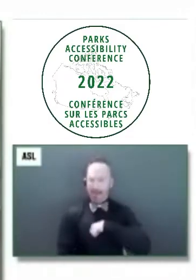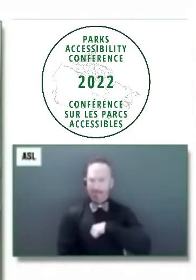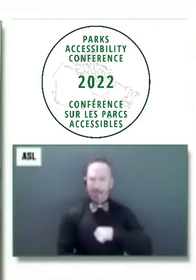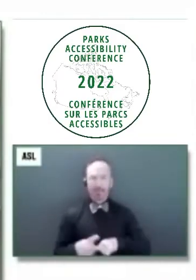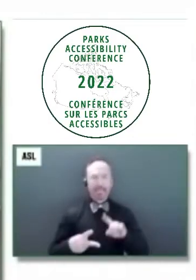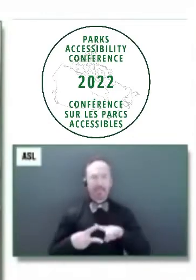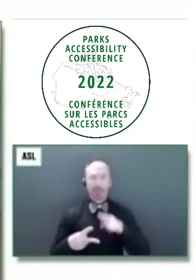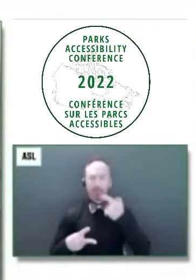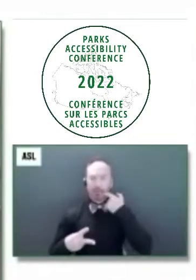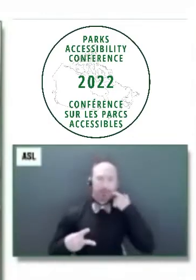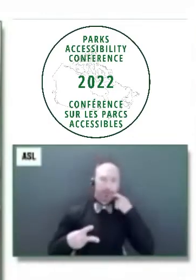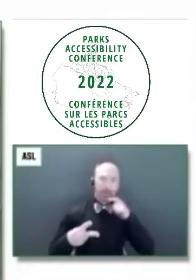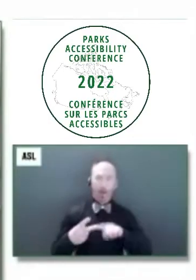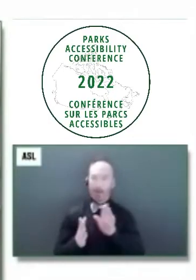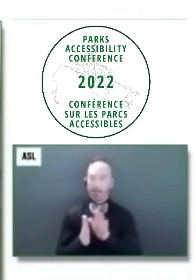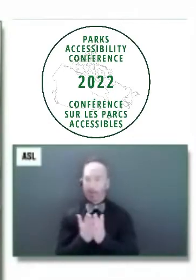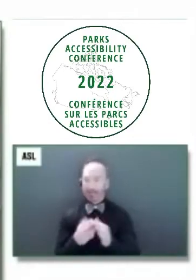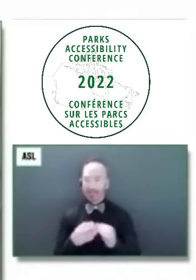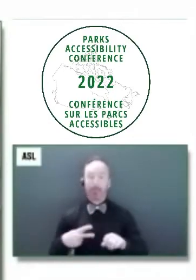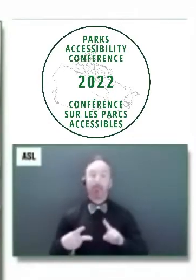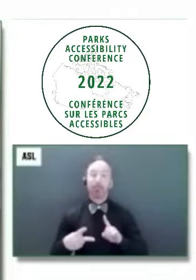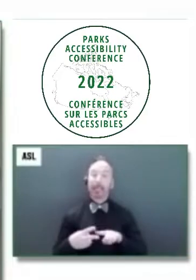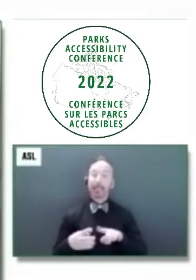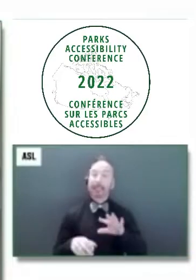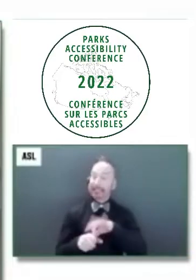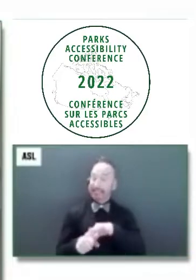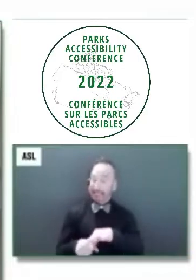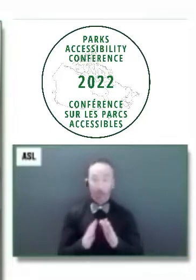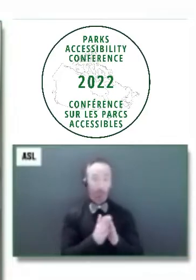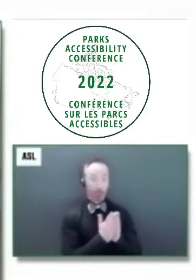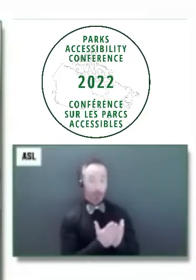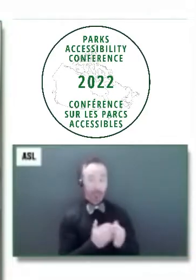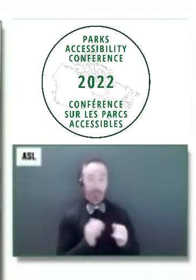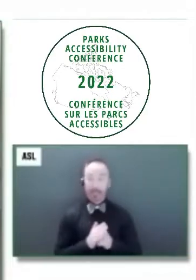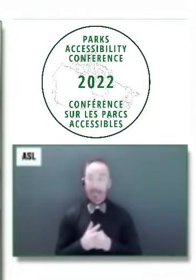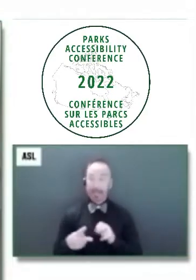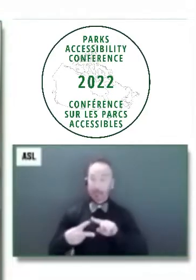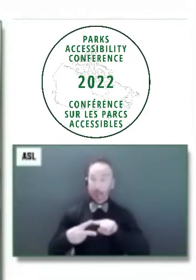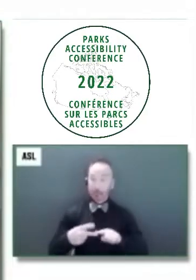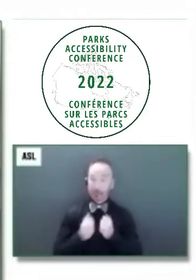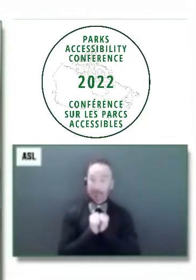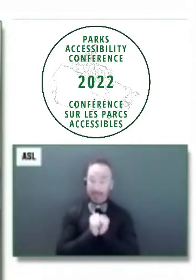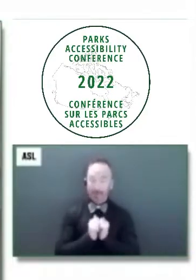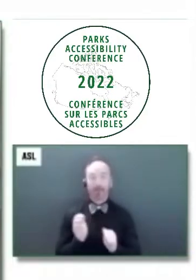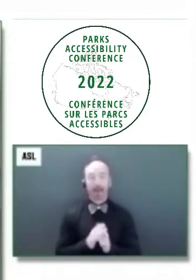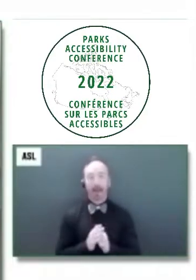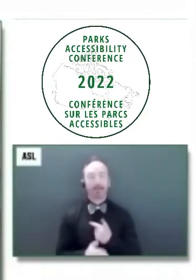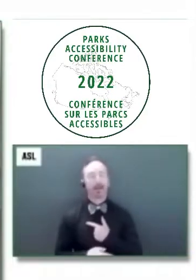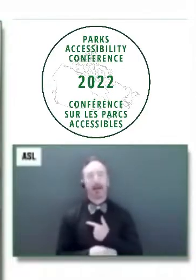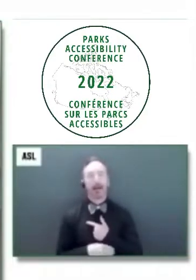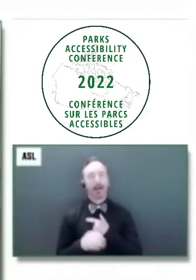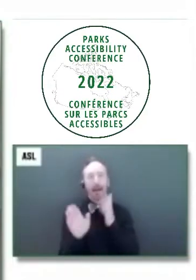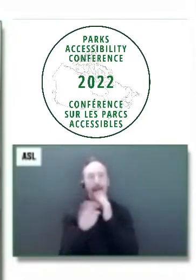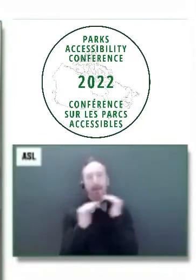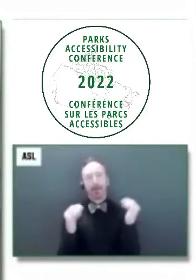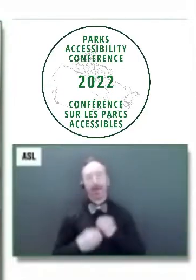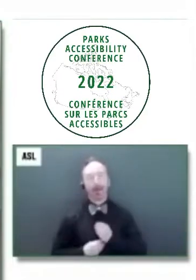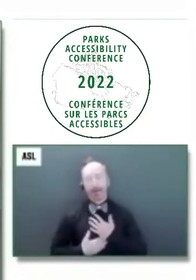other. Drinking tea with a good book, that's pure bliss. In pre-pandemic times, my wife and I would often